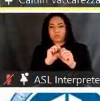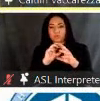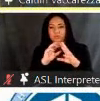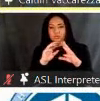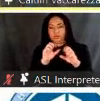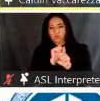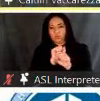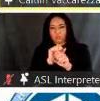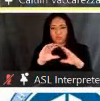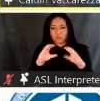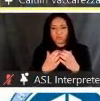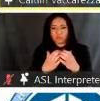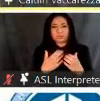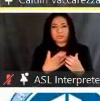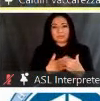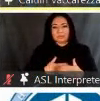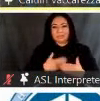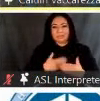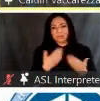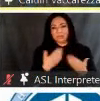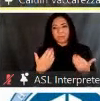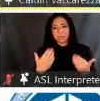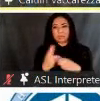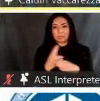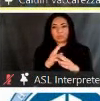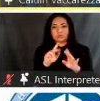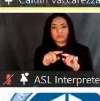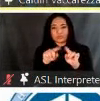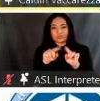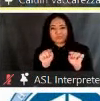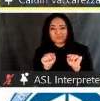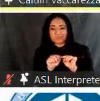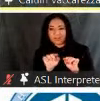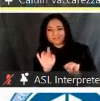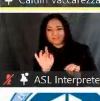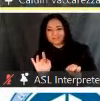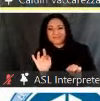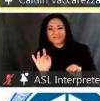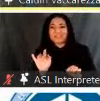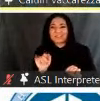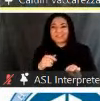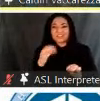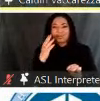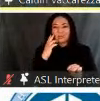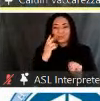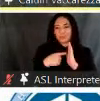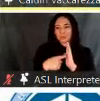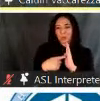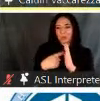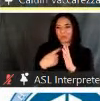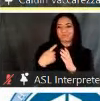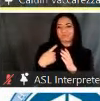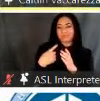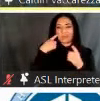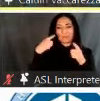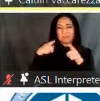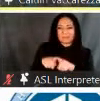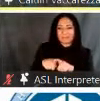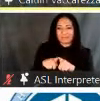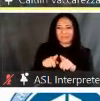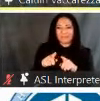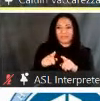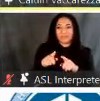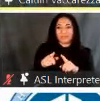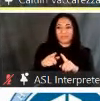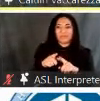ideas from your fellow workgroup members. Also, when we get to the discussion, we hope to hear from